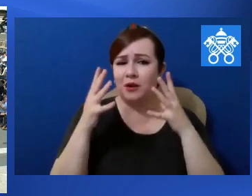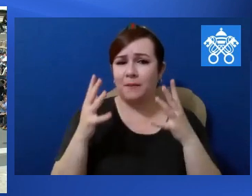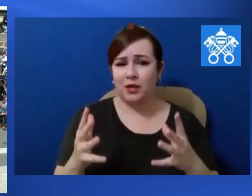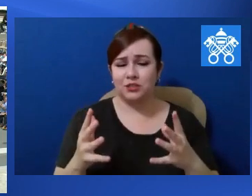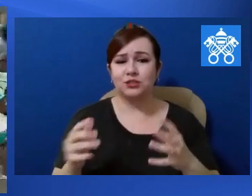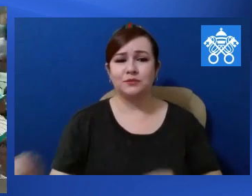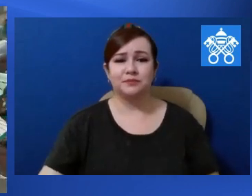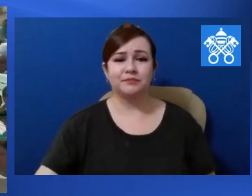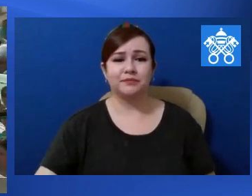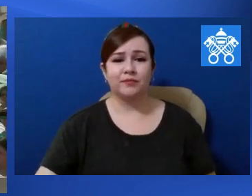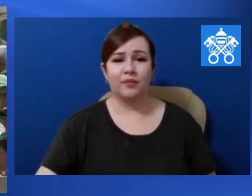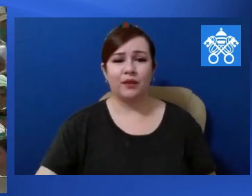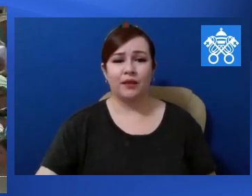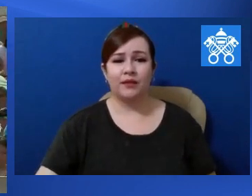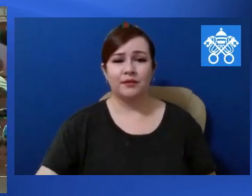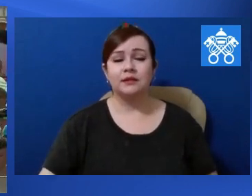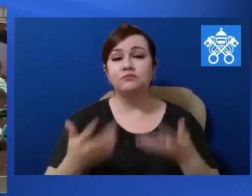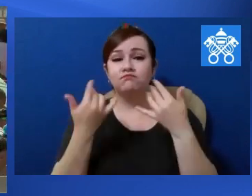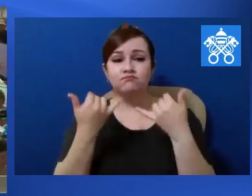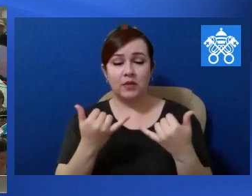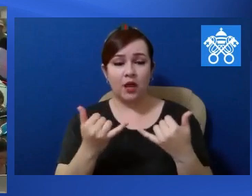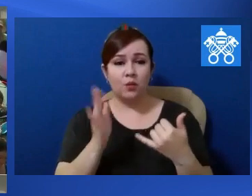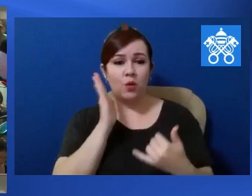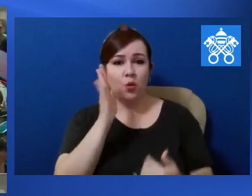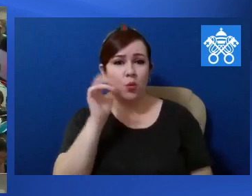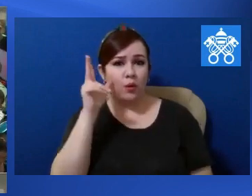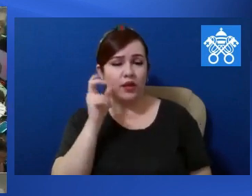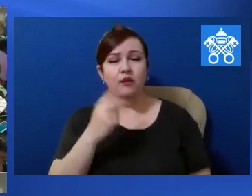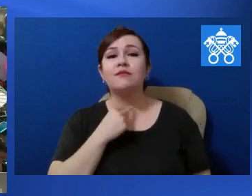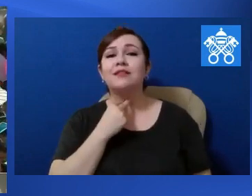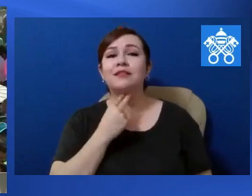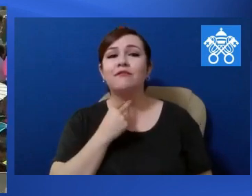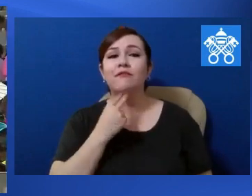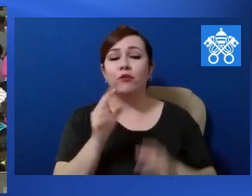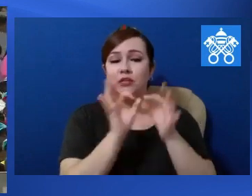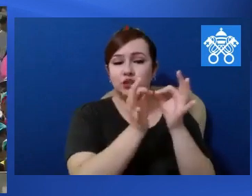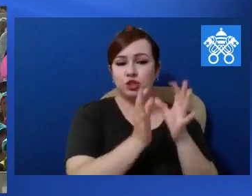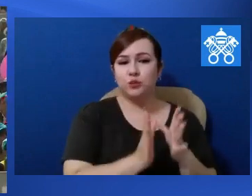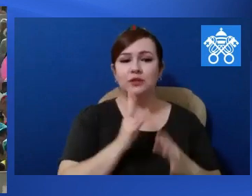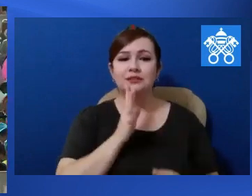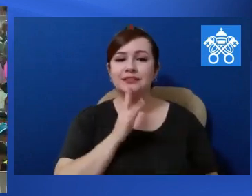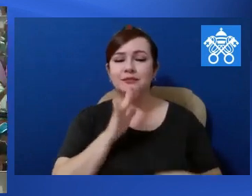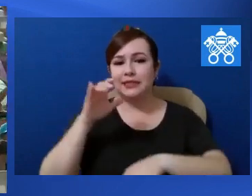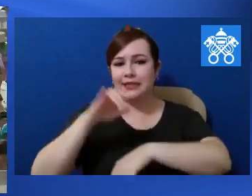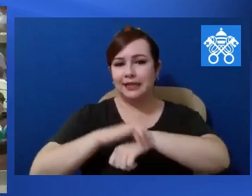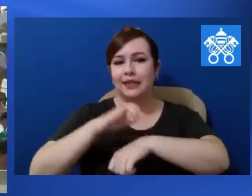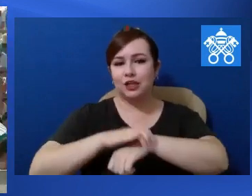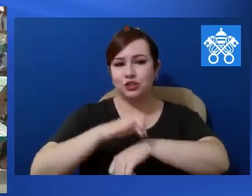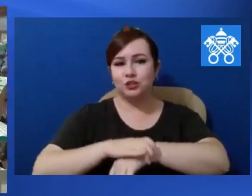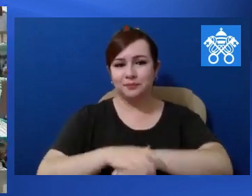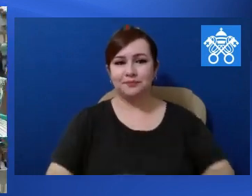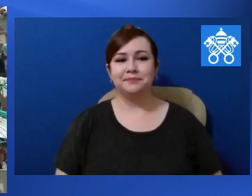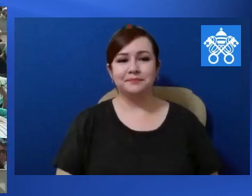This drove her to where others would not or could not go. On 19th March